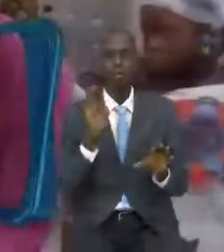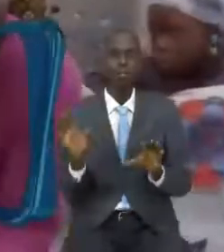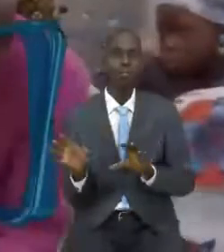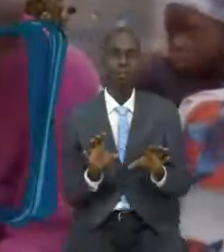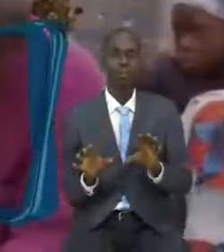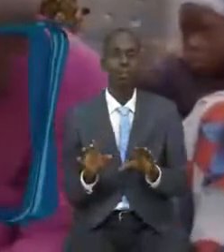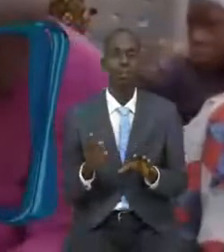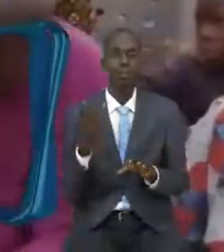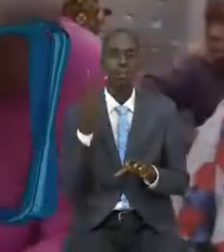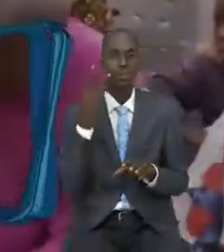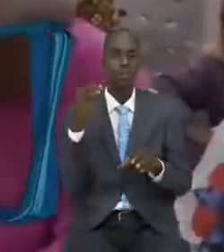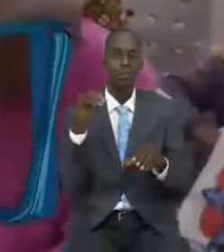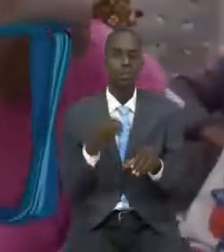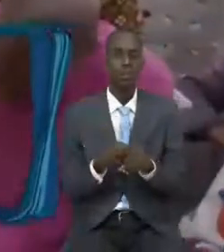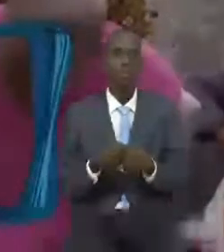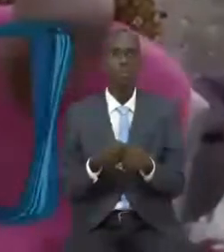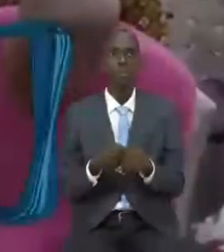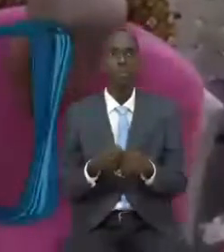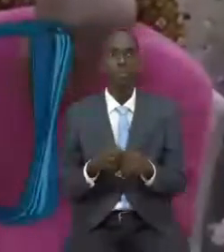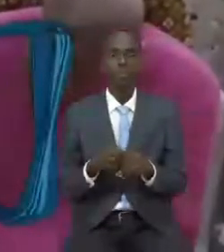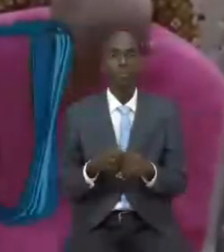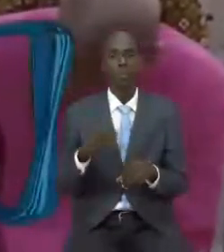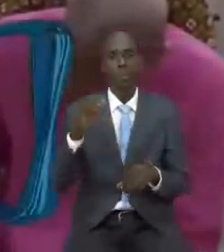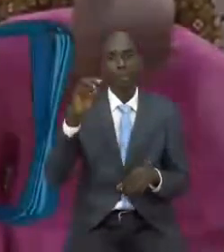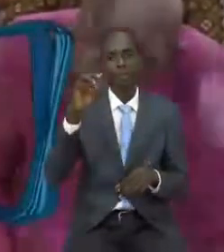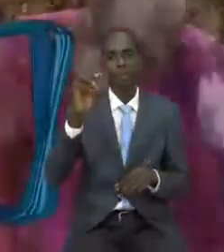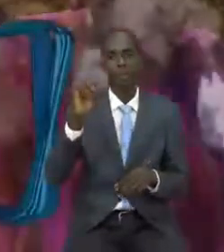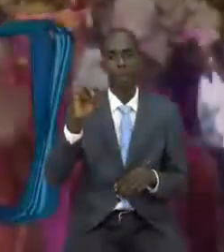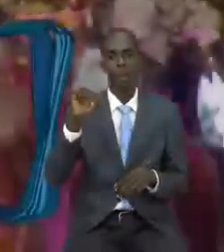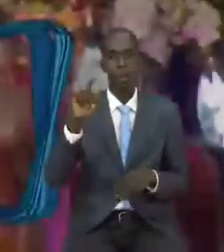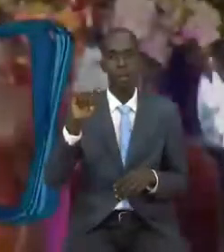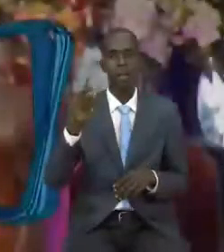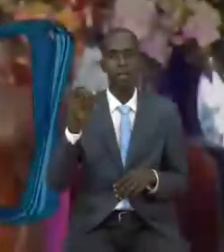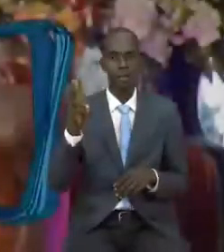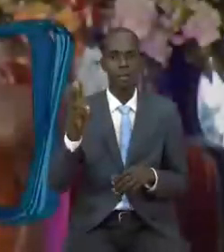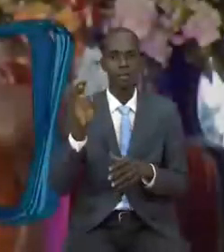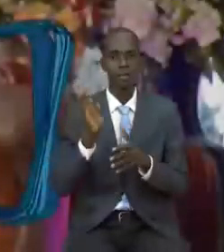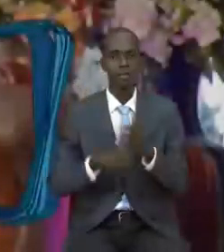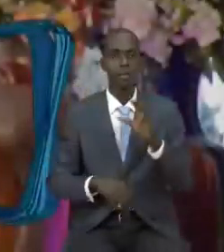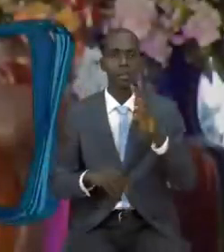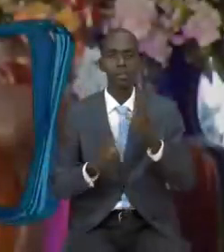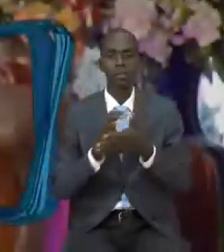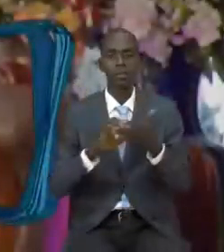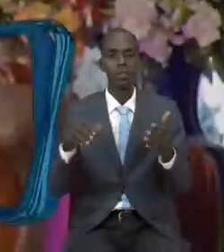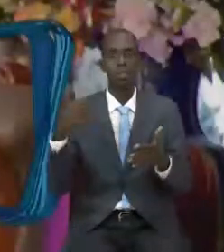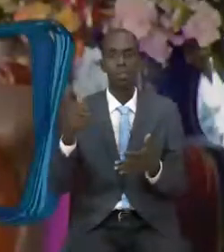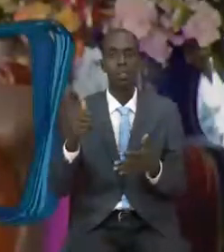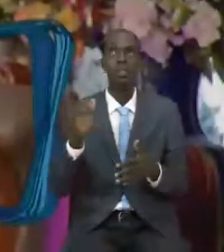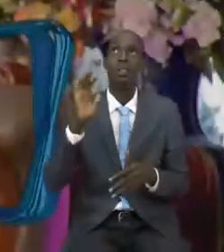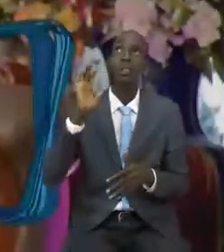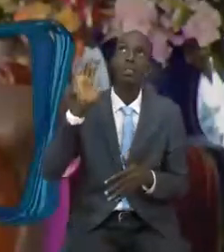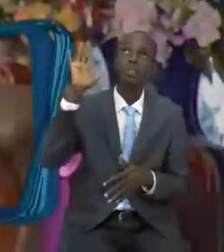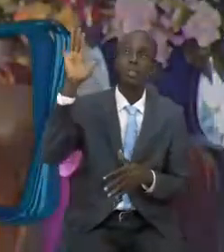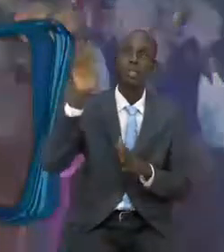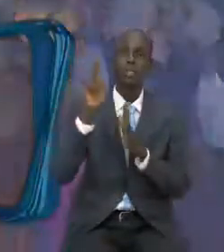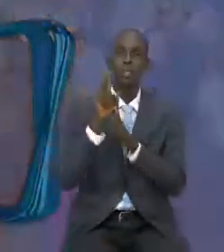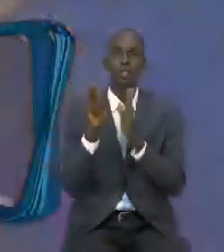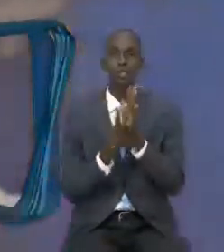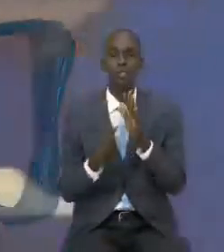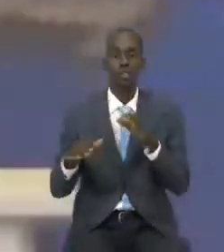Matthew chapter 6, verse 10. Thy kingdom come, thy will